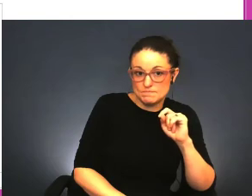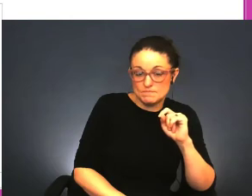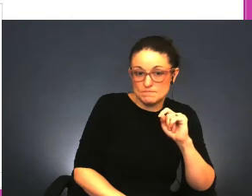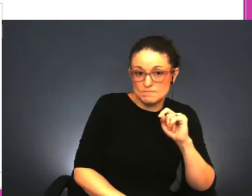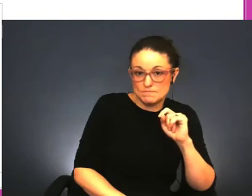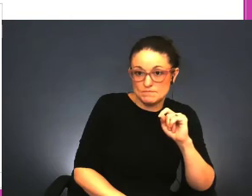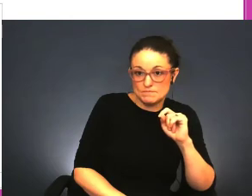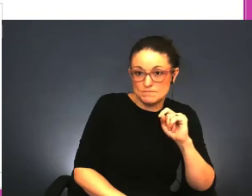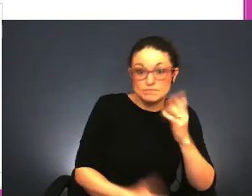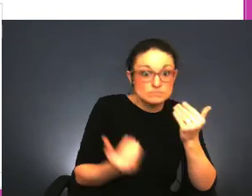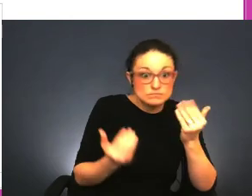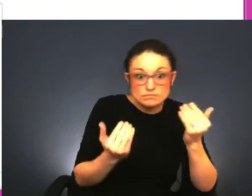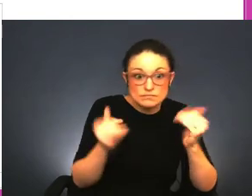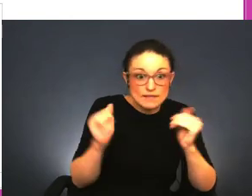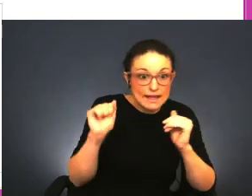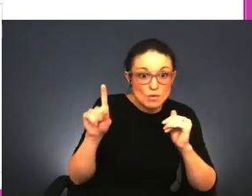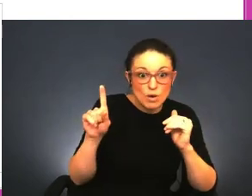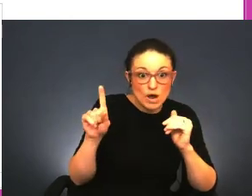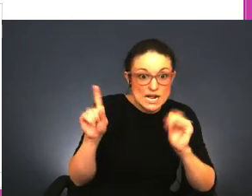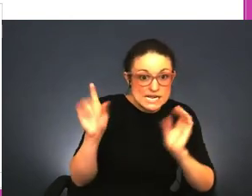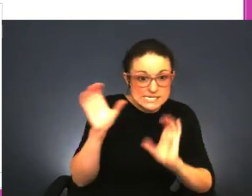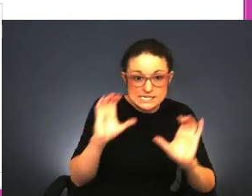Give me A1.